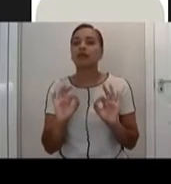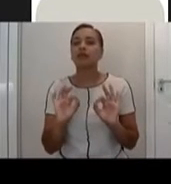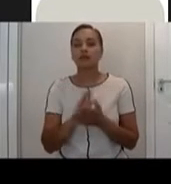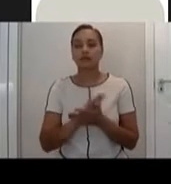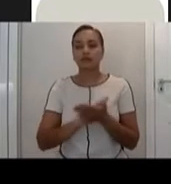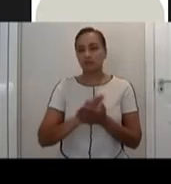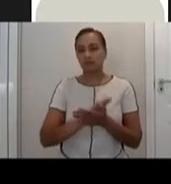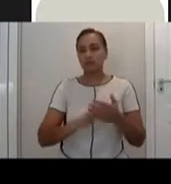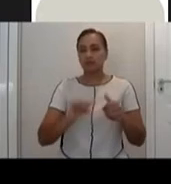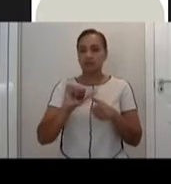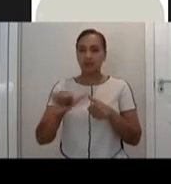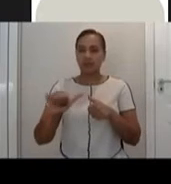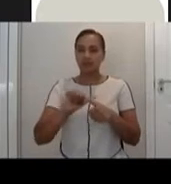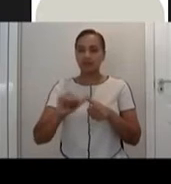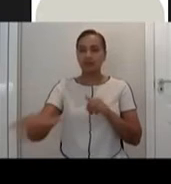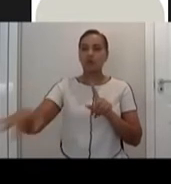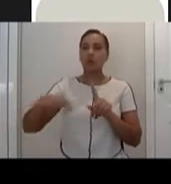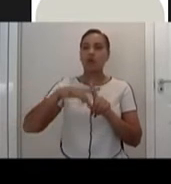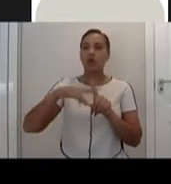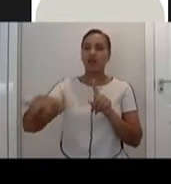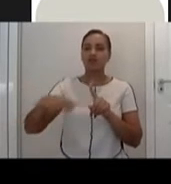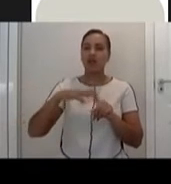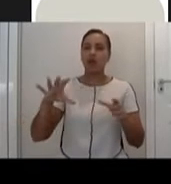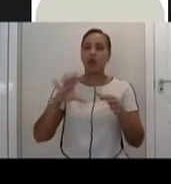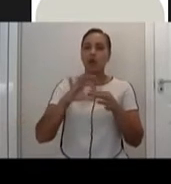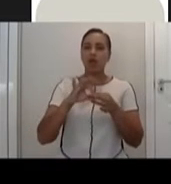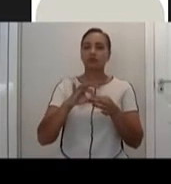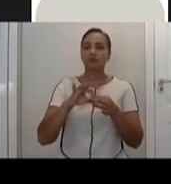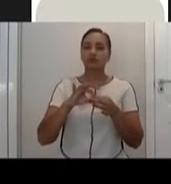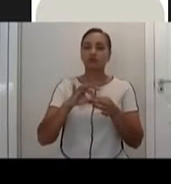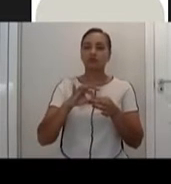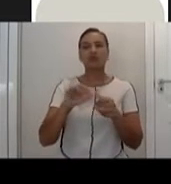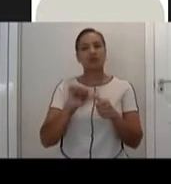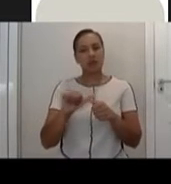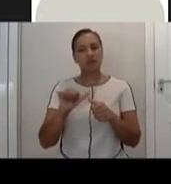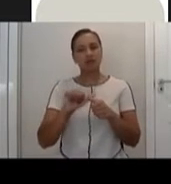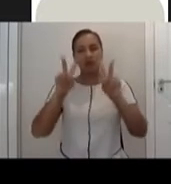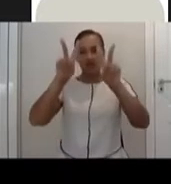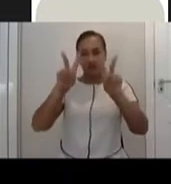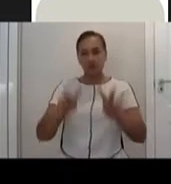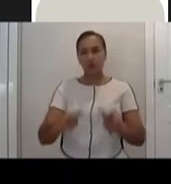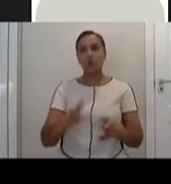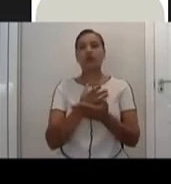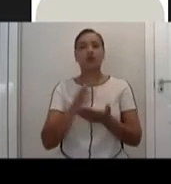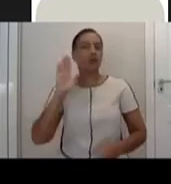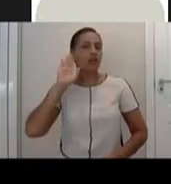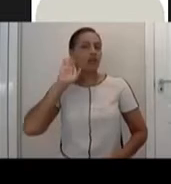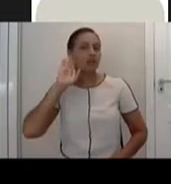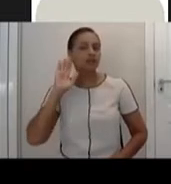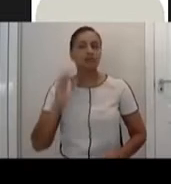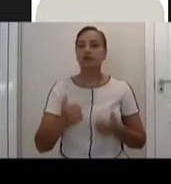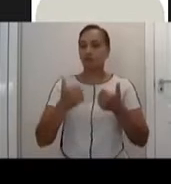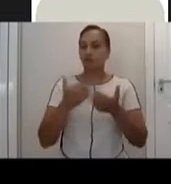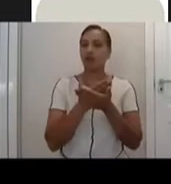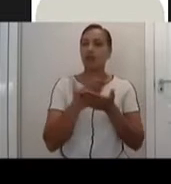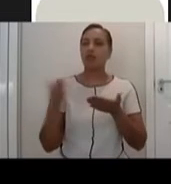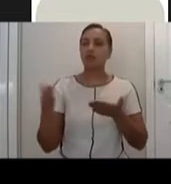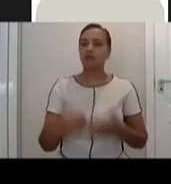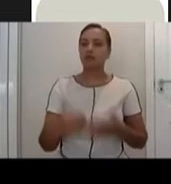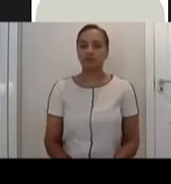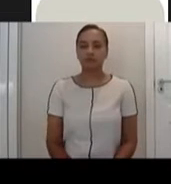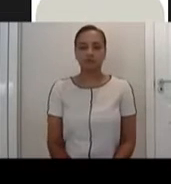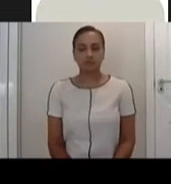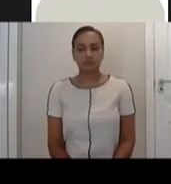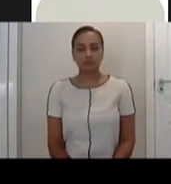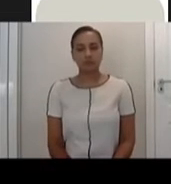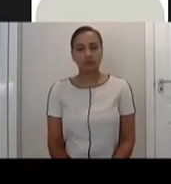better connection as well. It just makes a better viewing and listening experience for everyone.